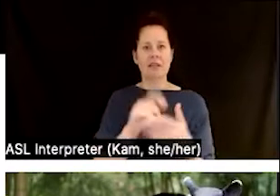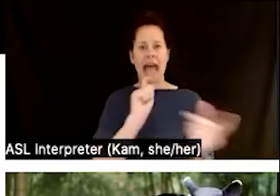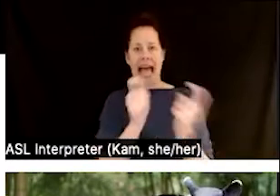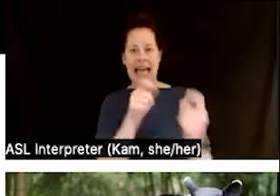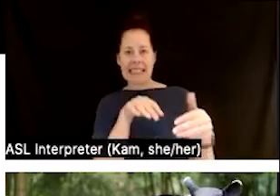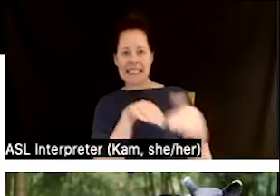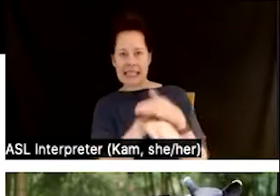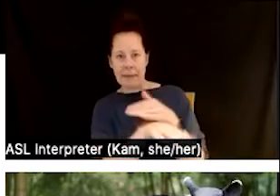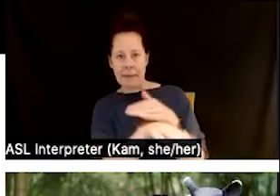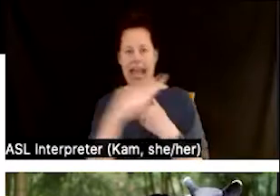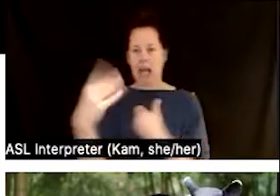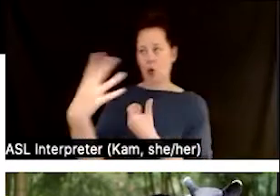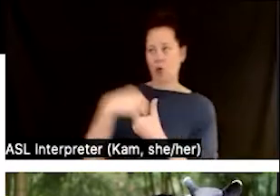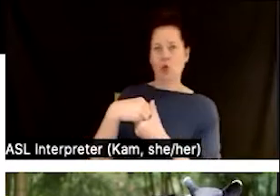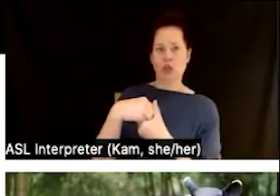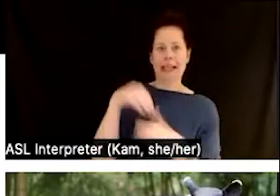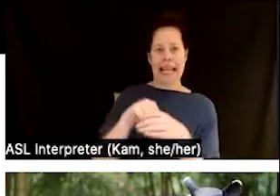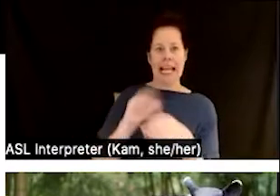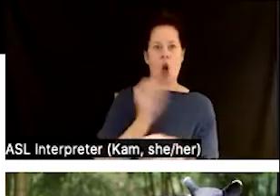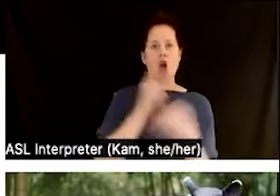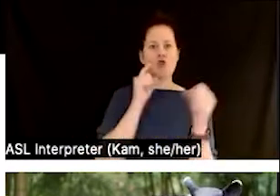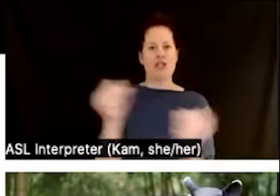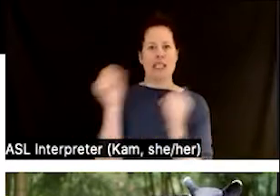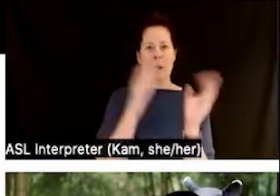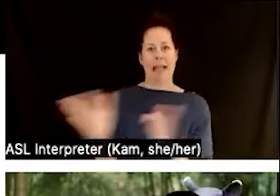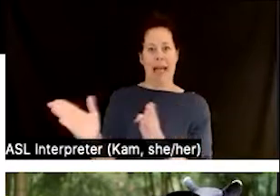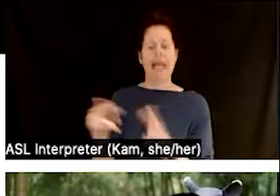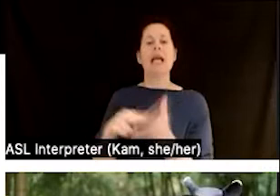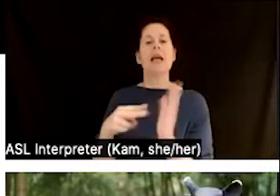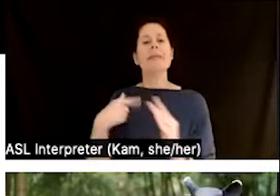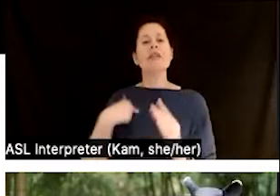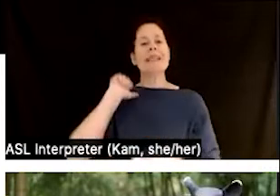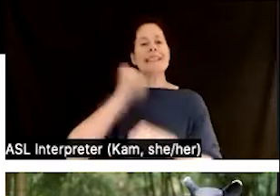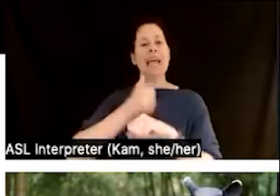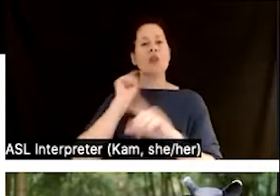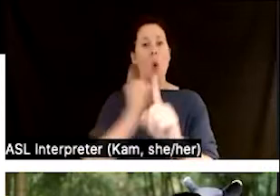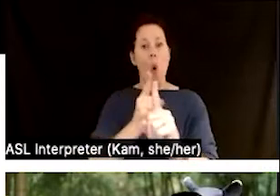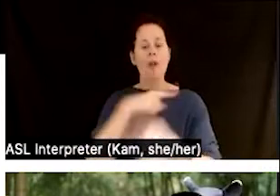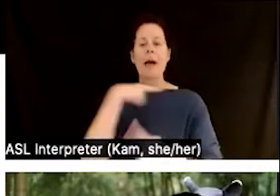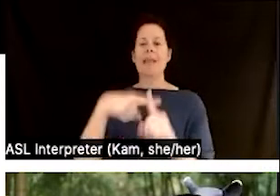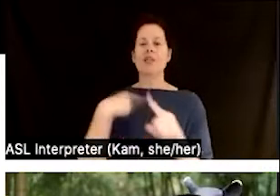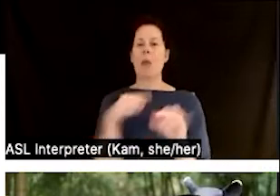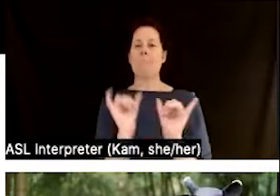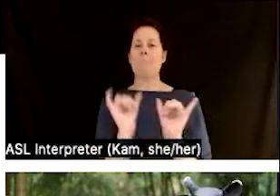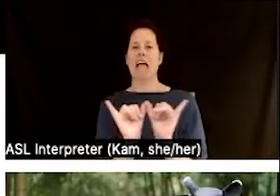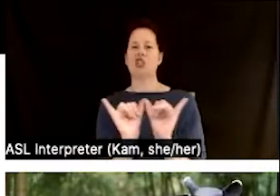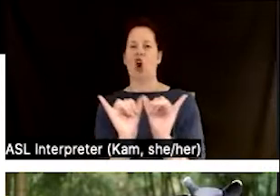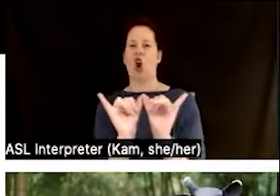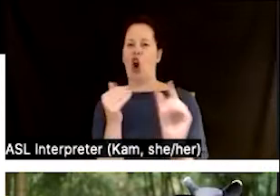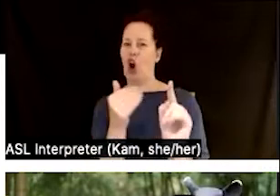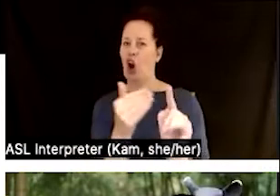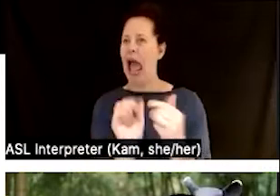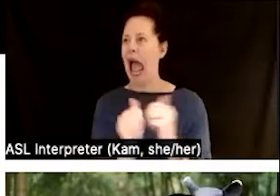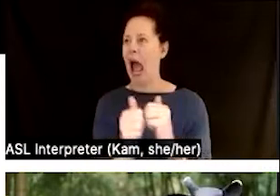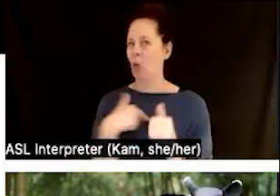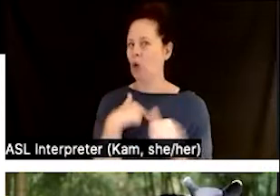that we're striving towards and also measuring on. And it helps you stay honest with your organization as